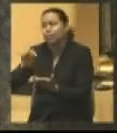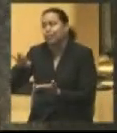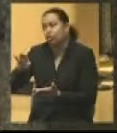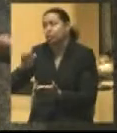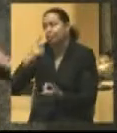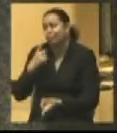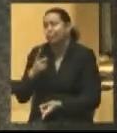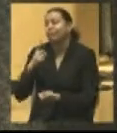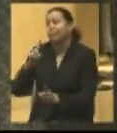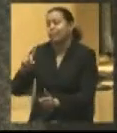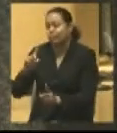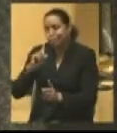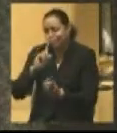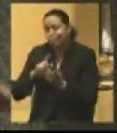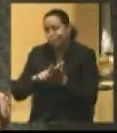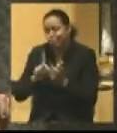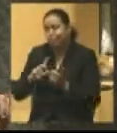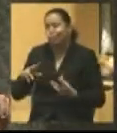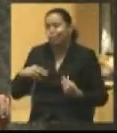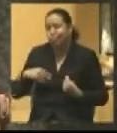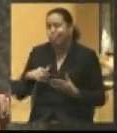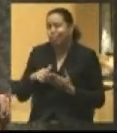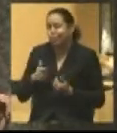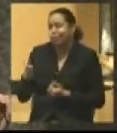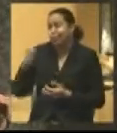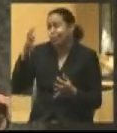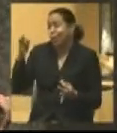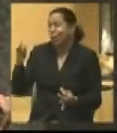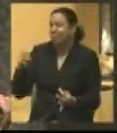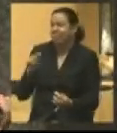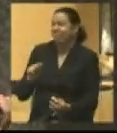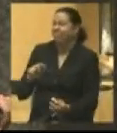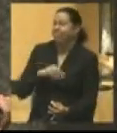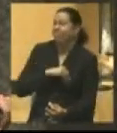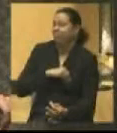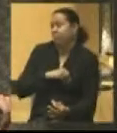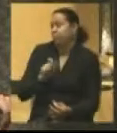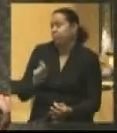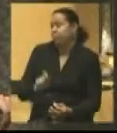get this consensus that the Supreme Court says it's over.